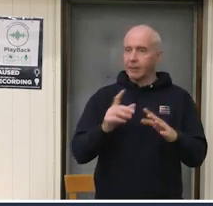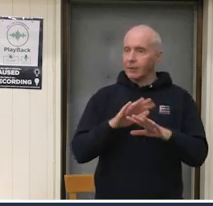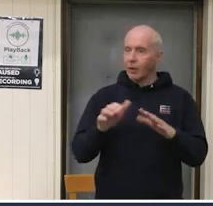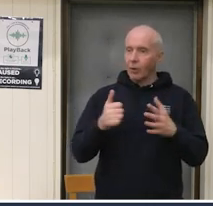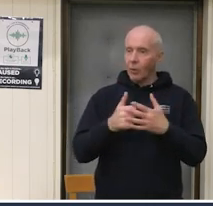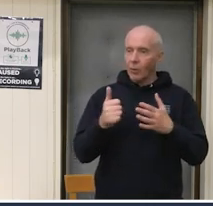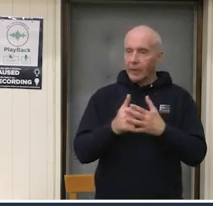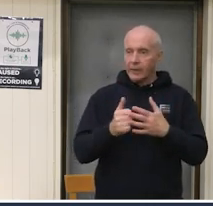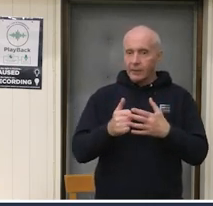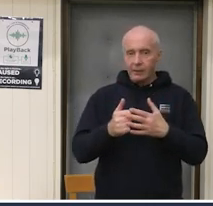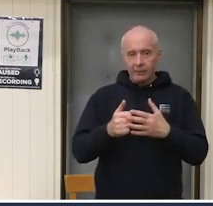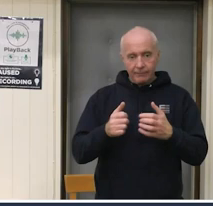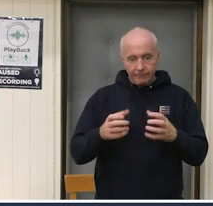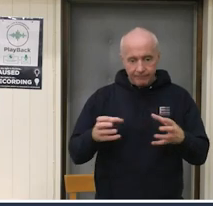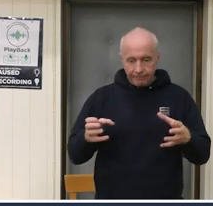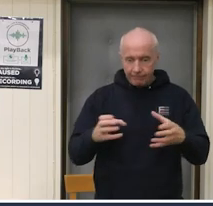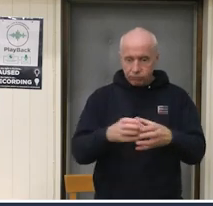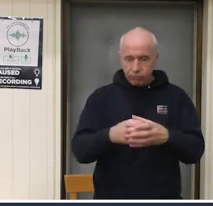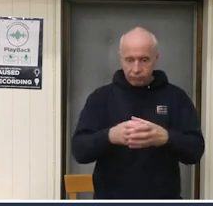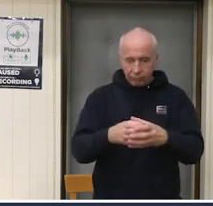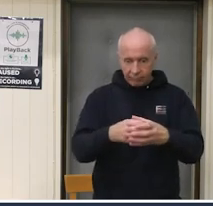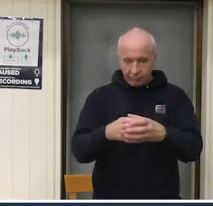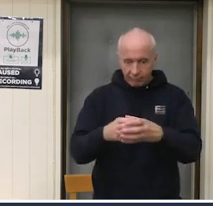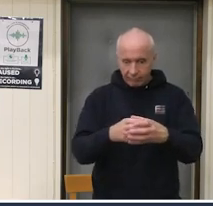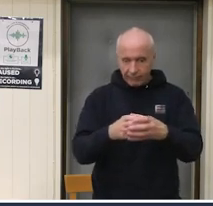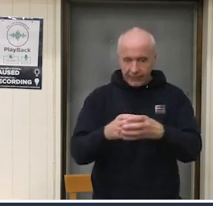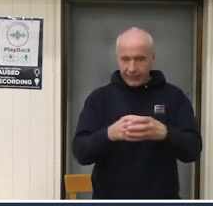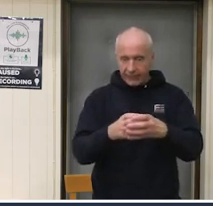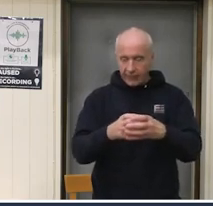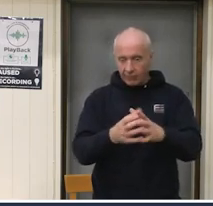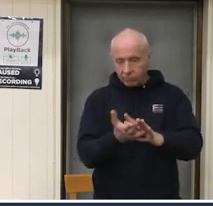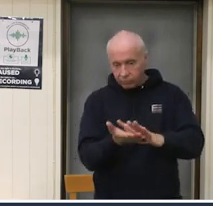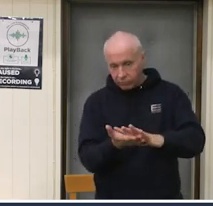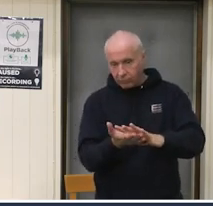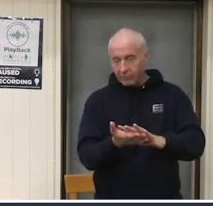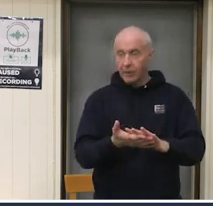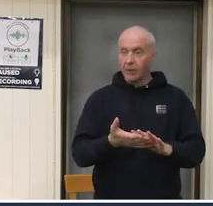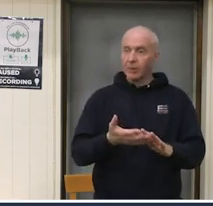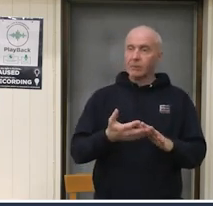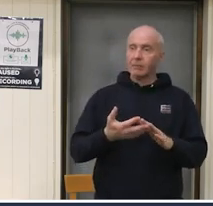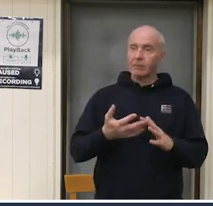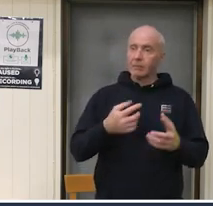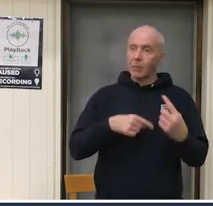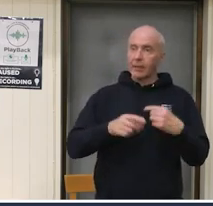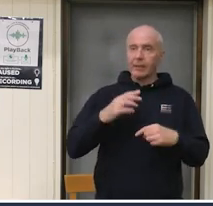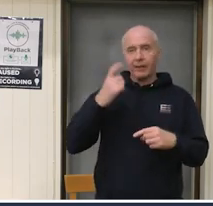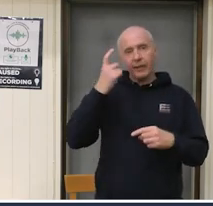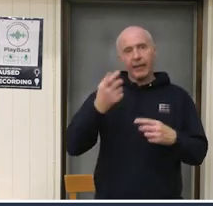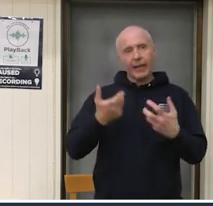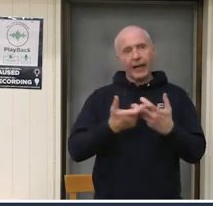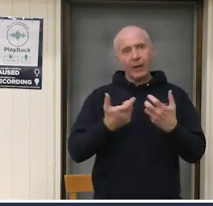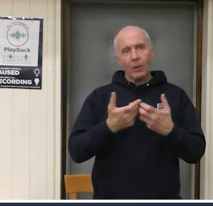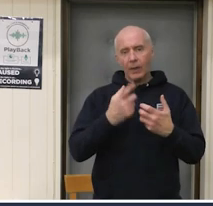right? And so we have to think of ways of kind of mitigating these instabilities.